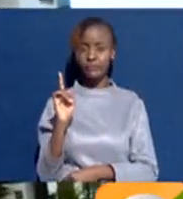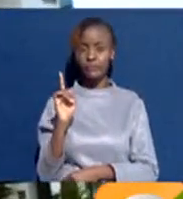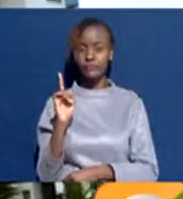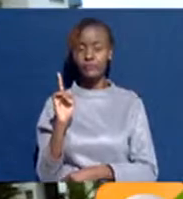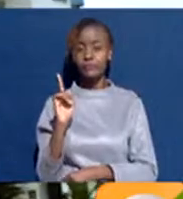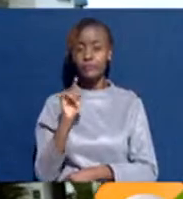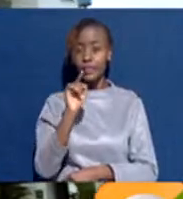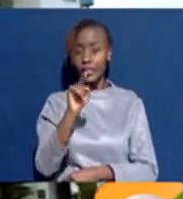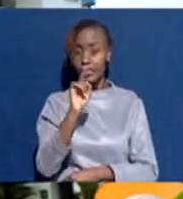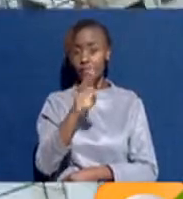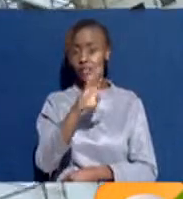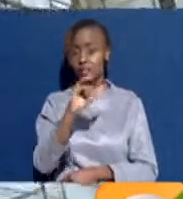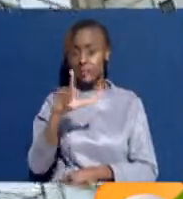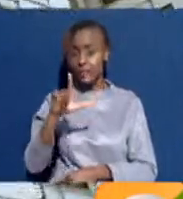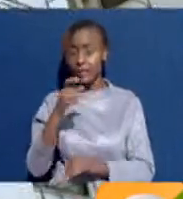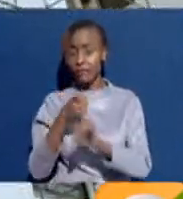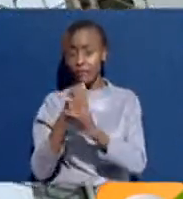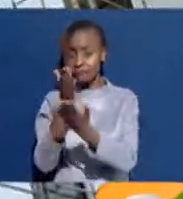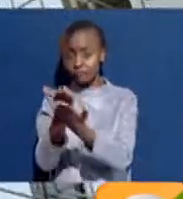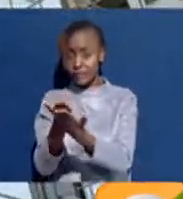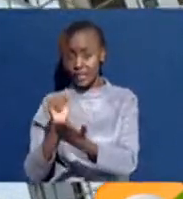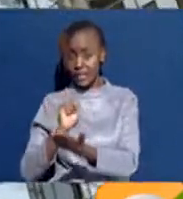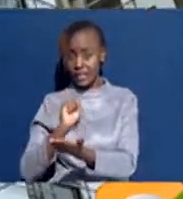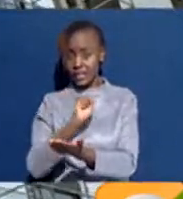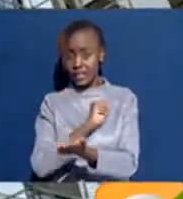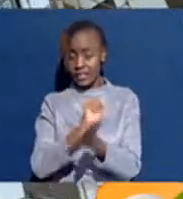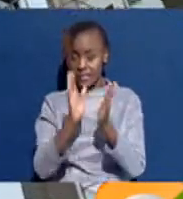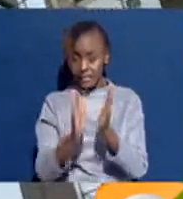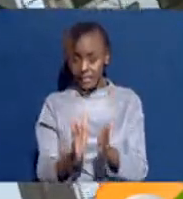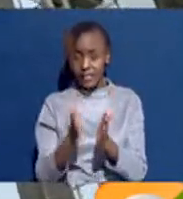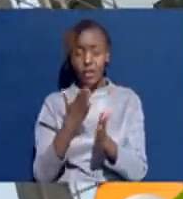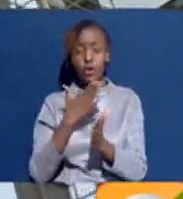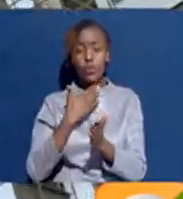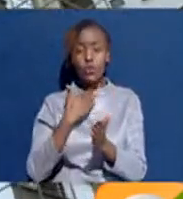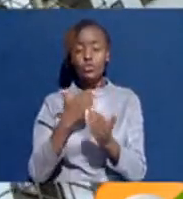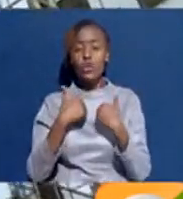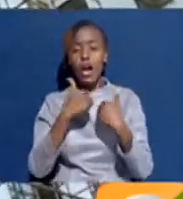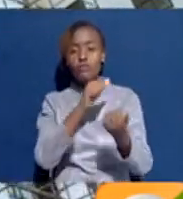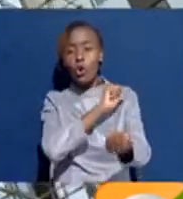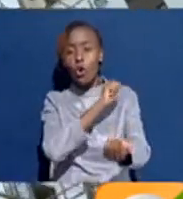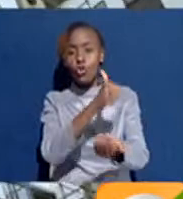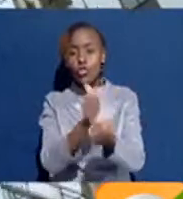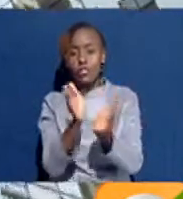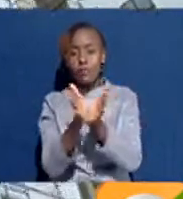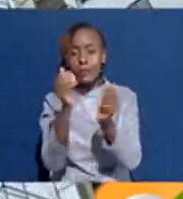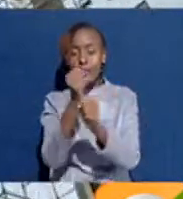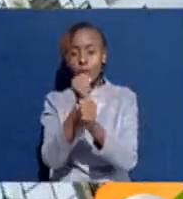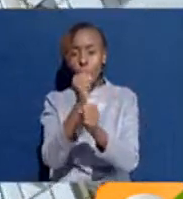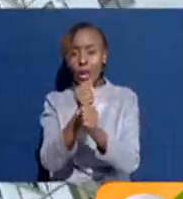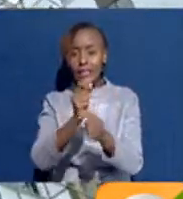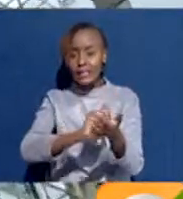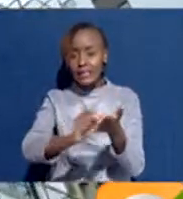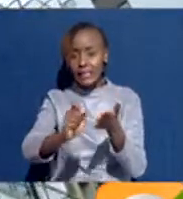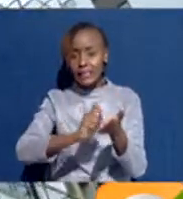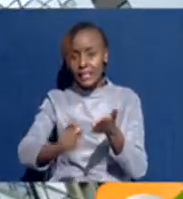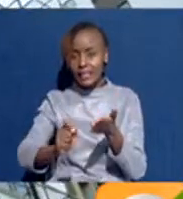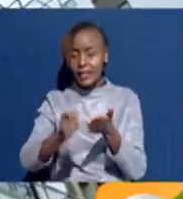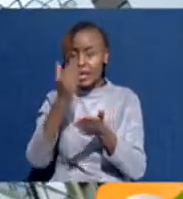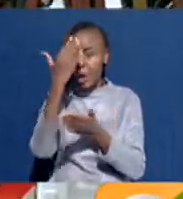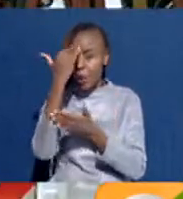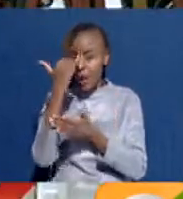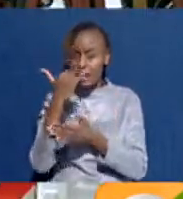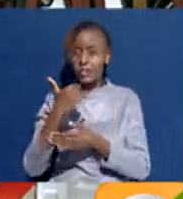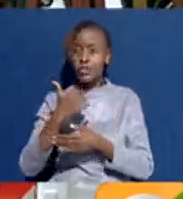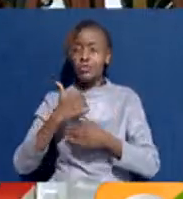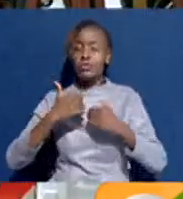The bill proposed by Senator Chesang aims to grant authority to the Public Works Cabinet Secretary to enact provisions